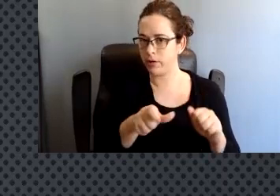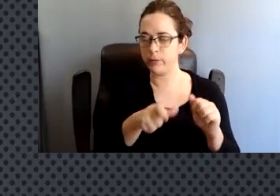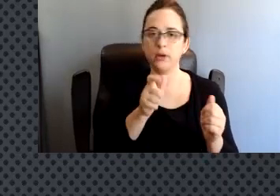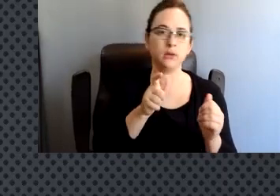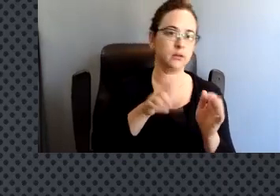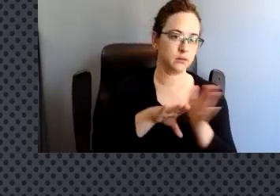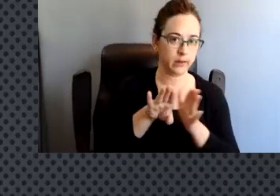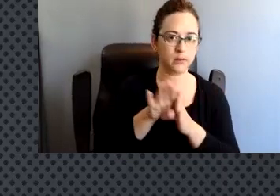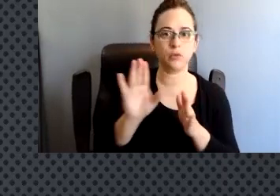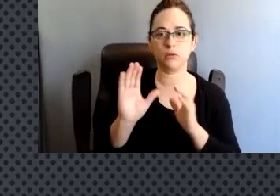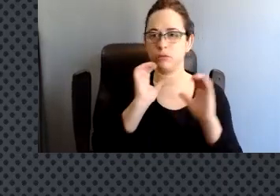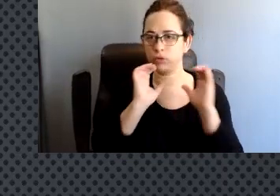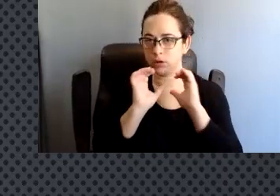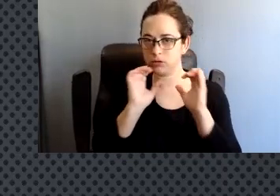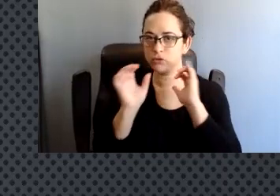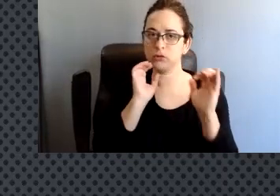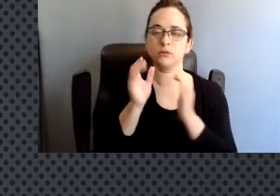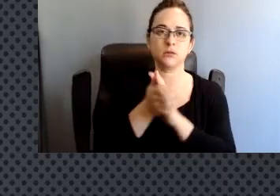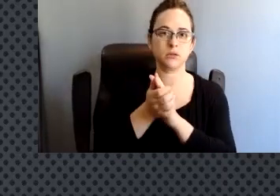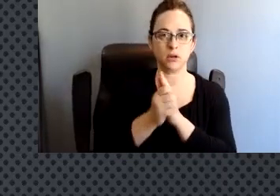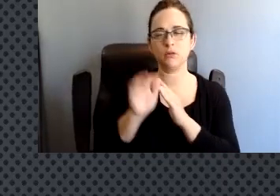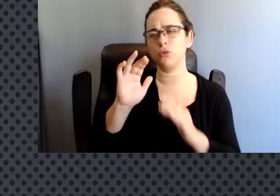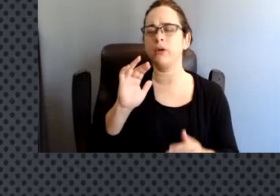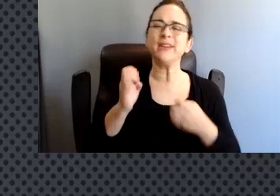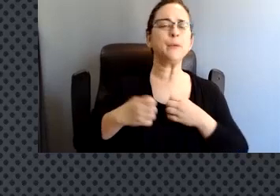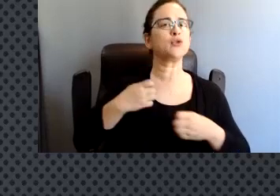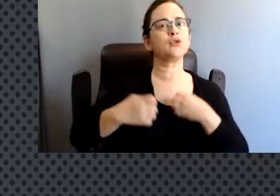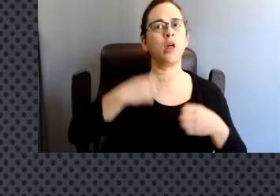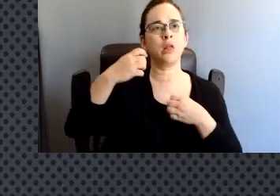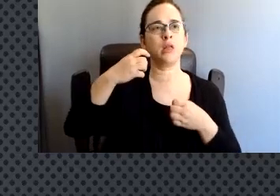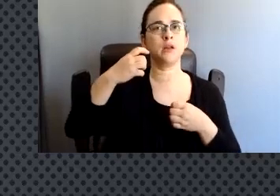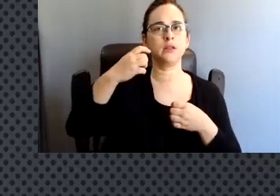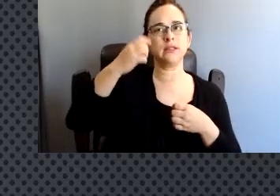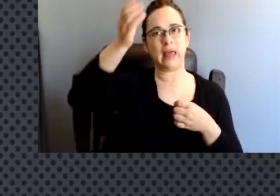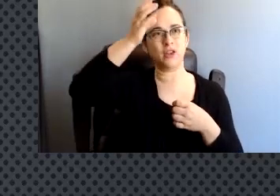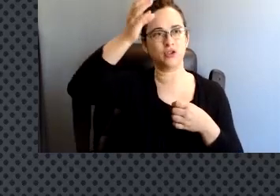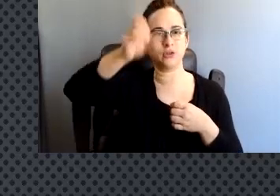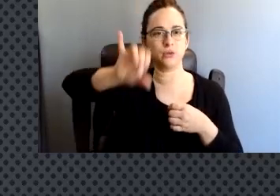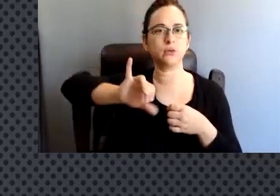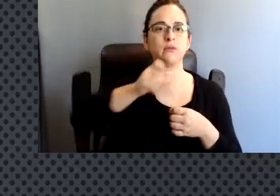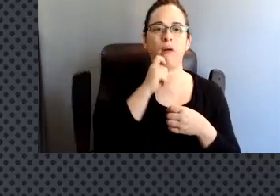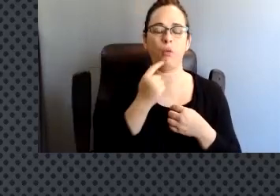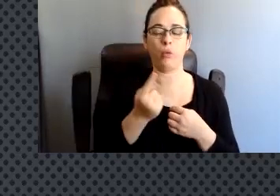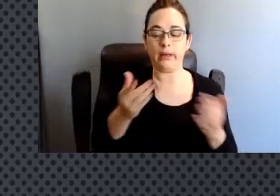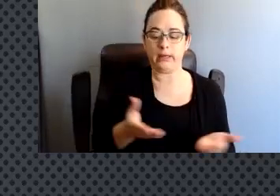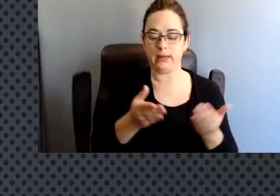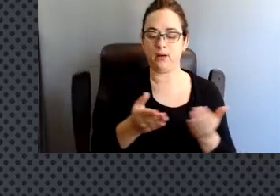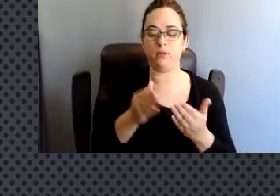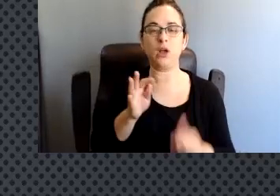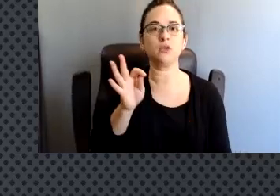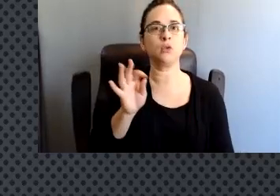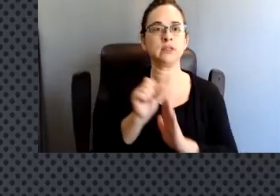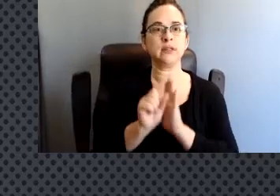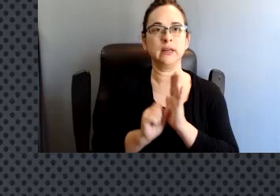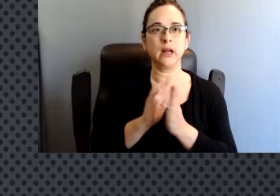skills, just their emotional intelligence. So that way, not only when they're in TRIO or Fresno City College, when they leave, they have those skills,